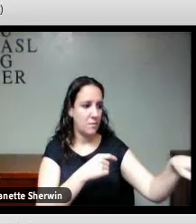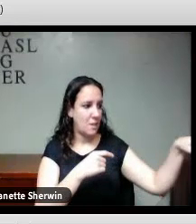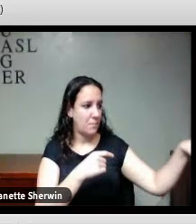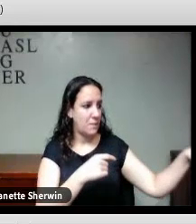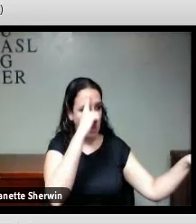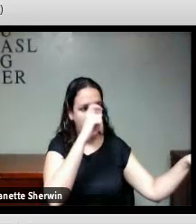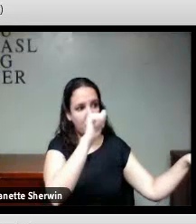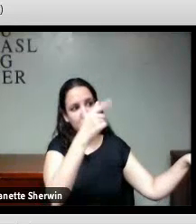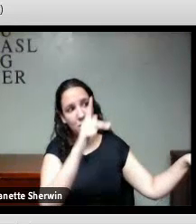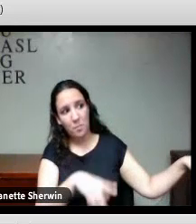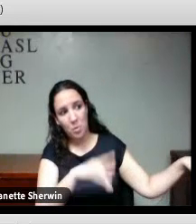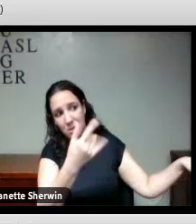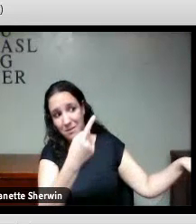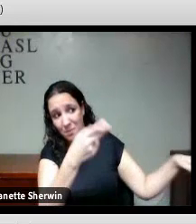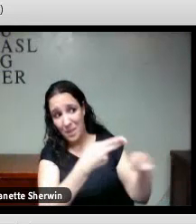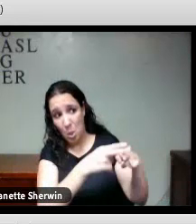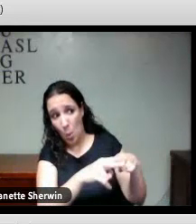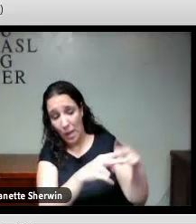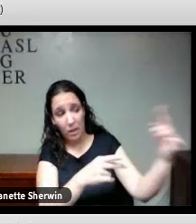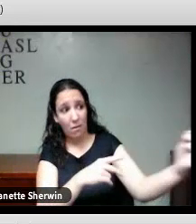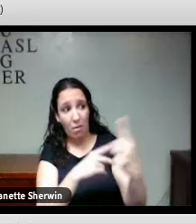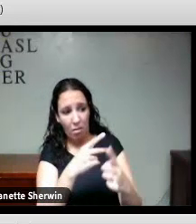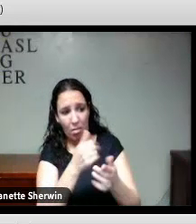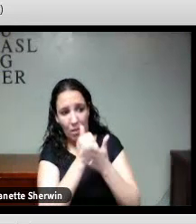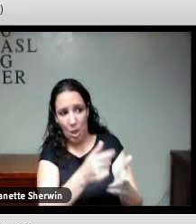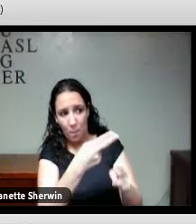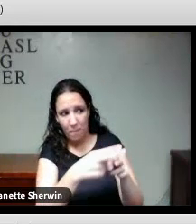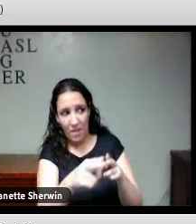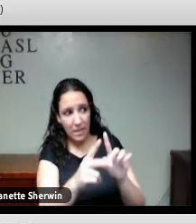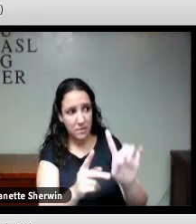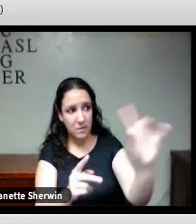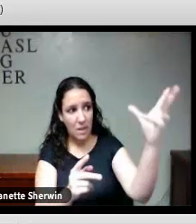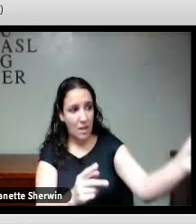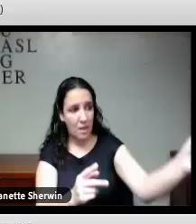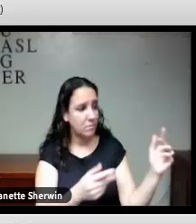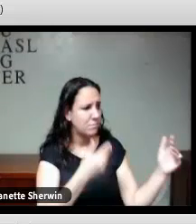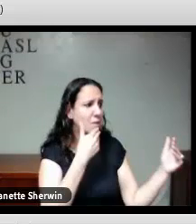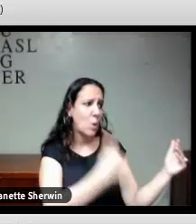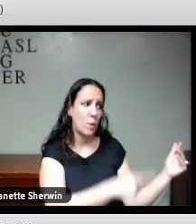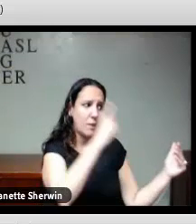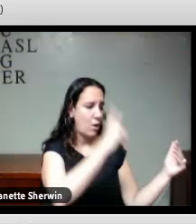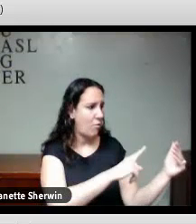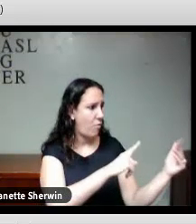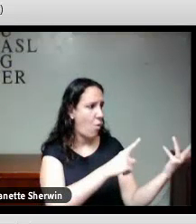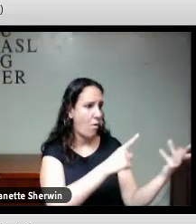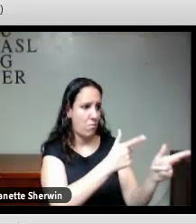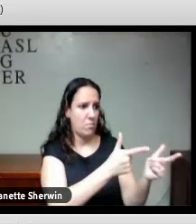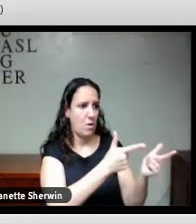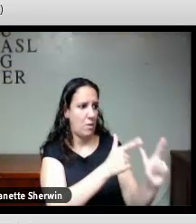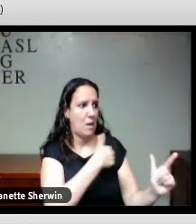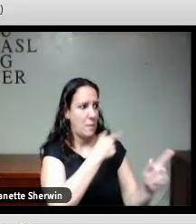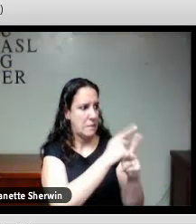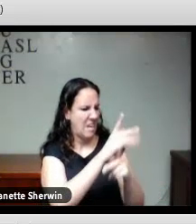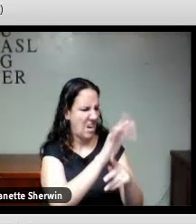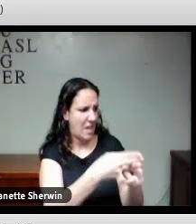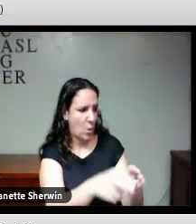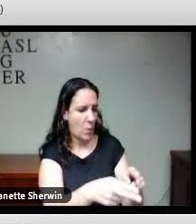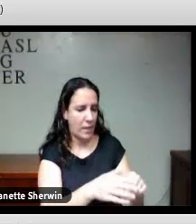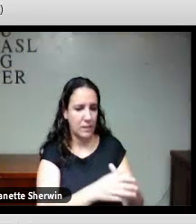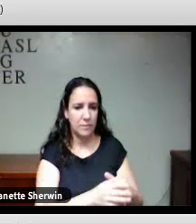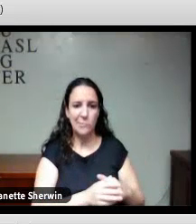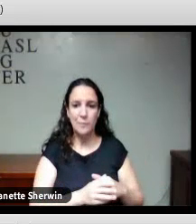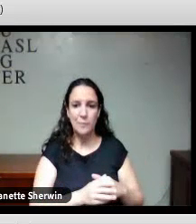had something quick that needed to be handled and they needed to get out of the library. Thank you for your help in getting that taken care of really quickly. Whatever it might be,